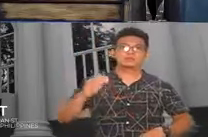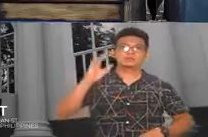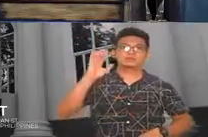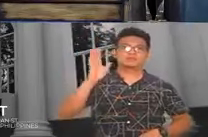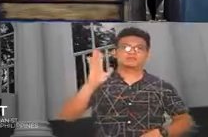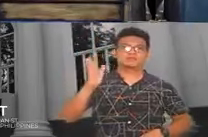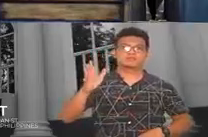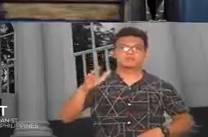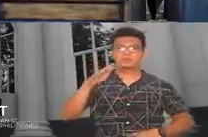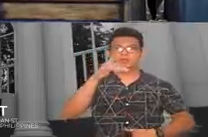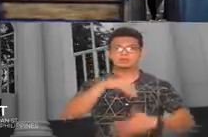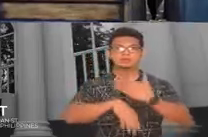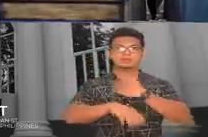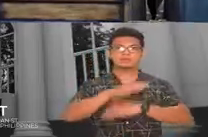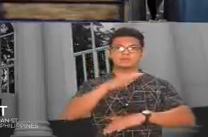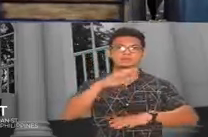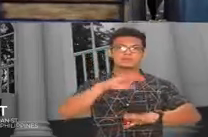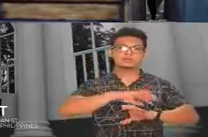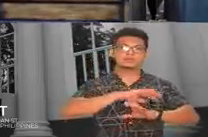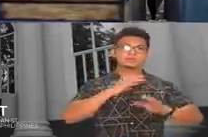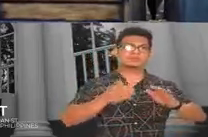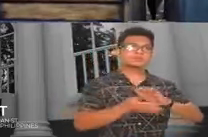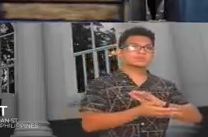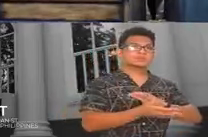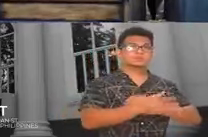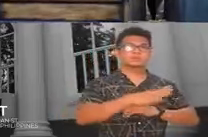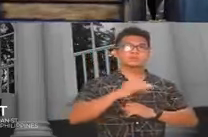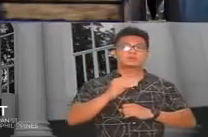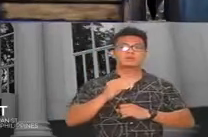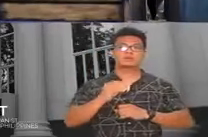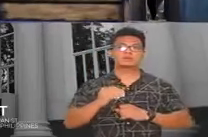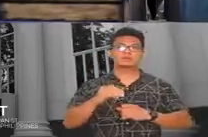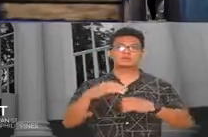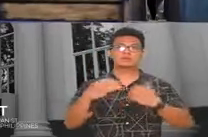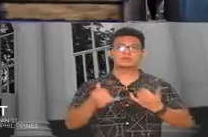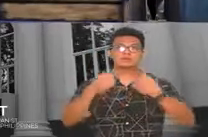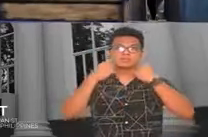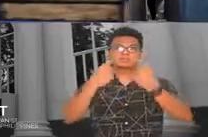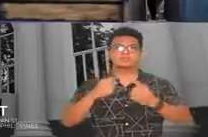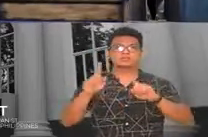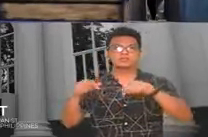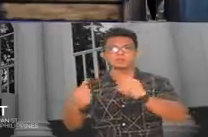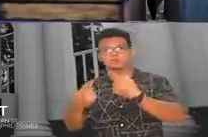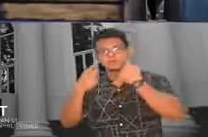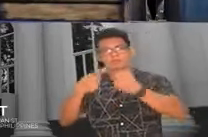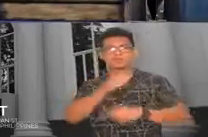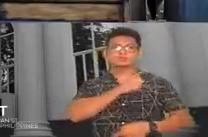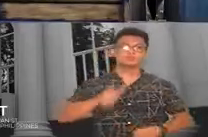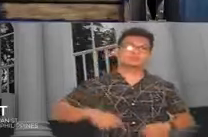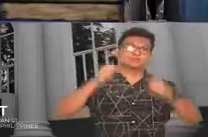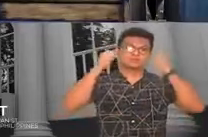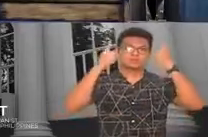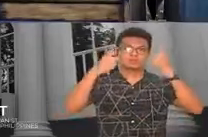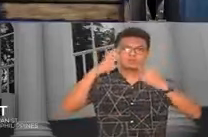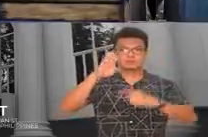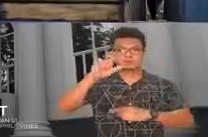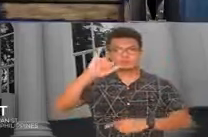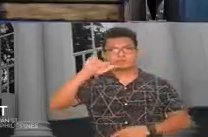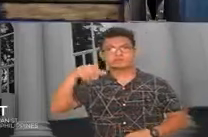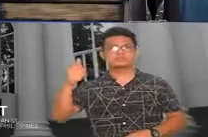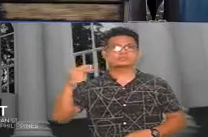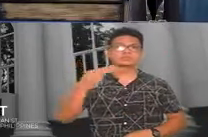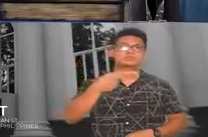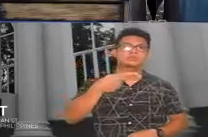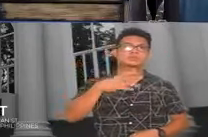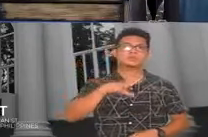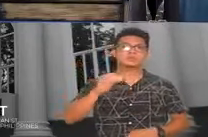fed them with bread and water. And now thou sayest, Go, tell my Lord, Elijah is